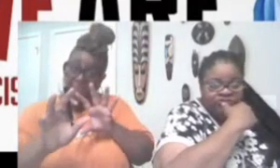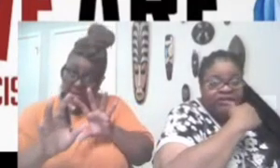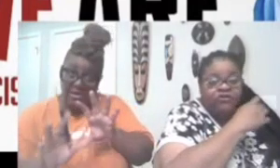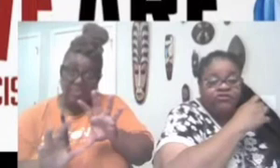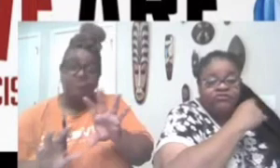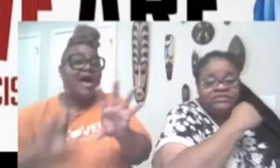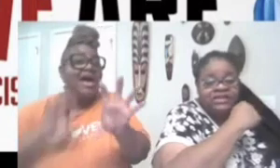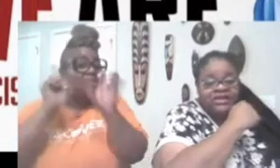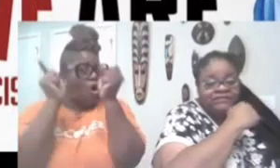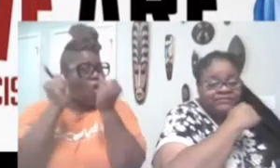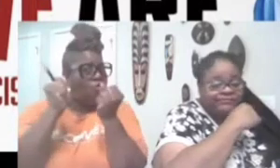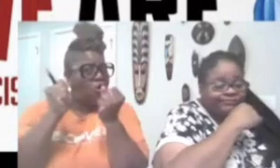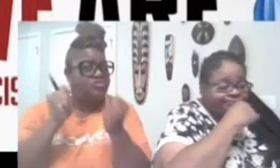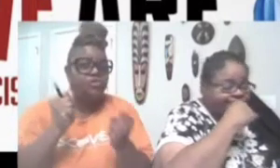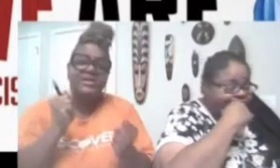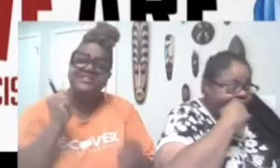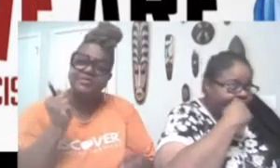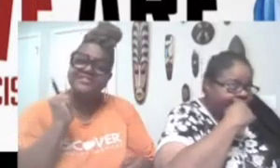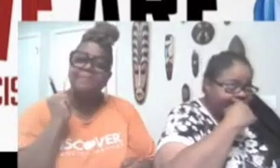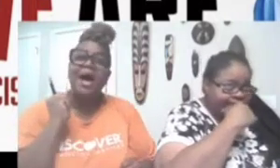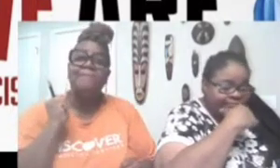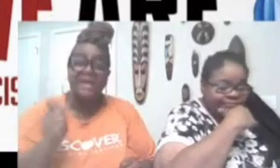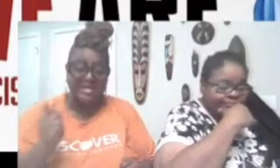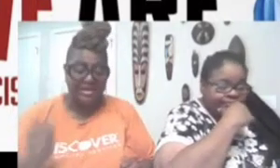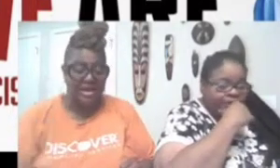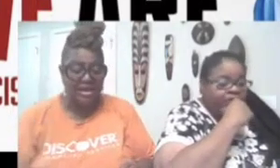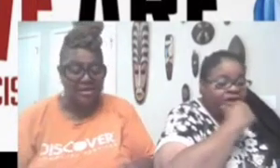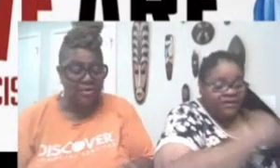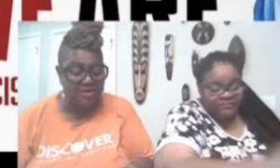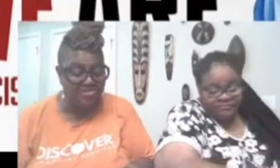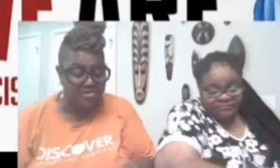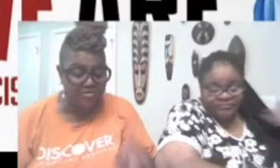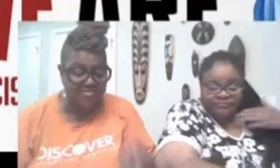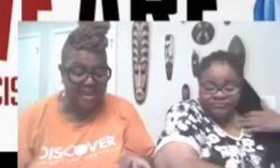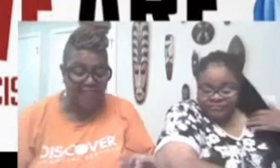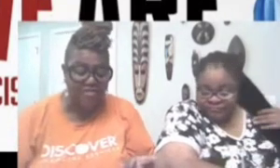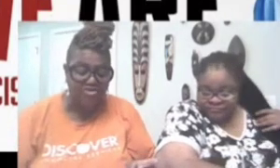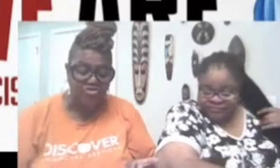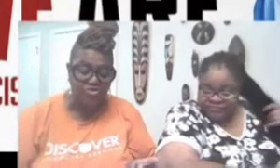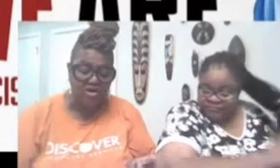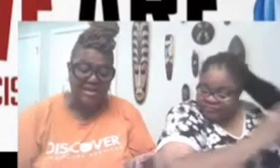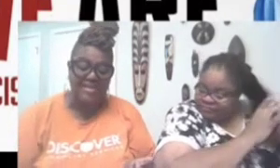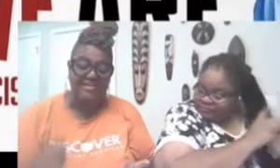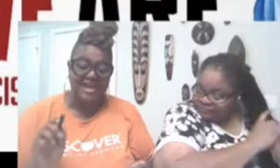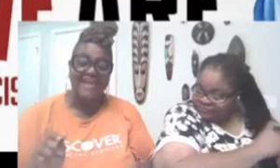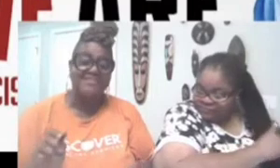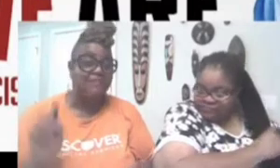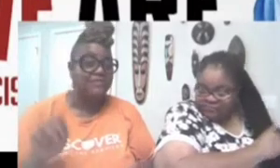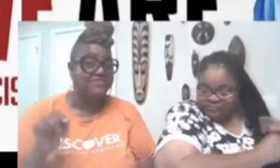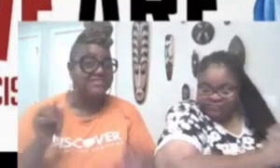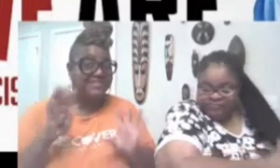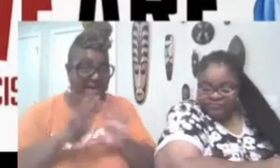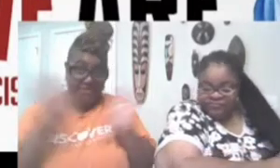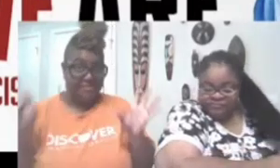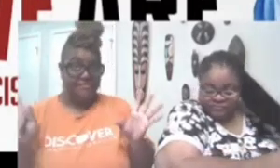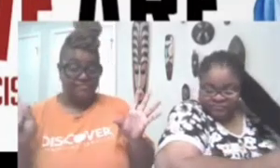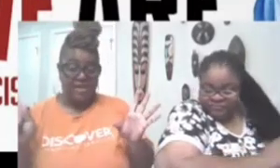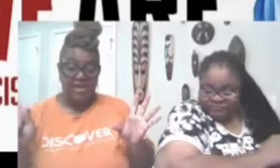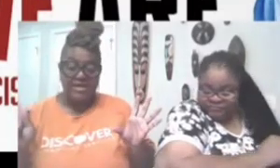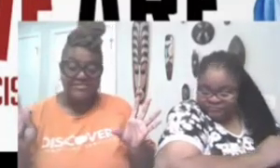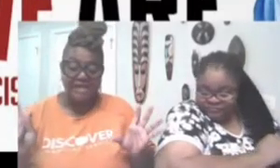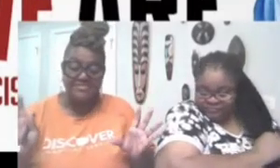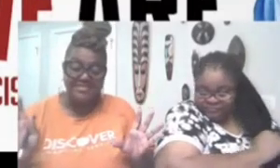trying to hold on to it because it was about money. Let me read to you. Slavery in New York ended 1857.